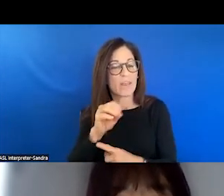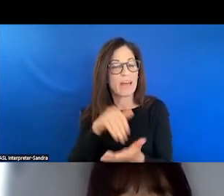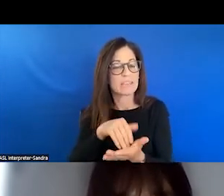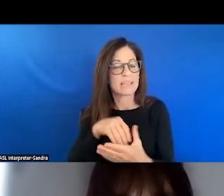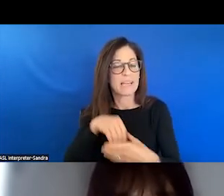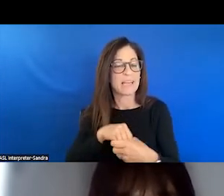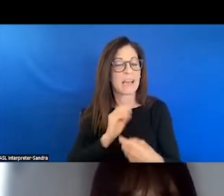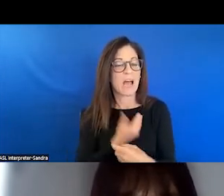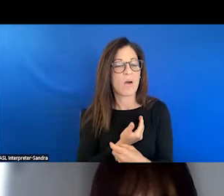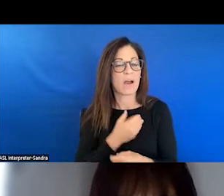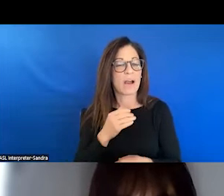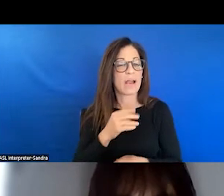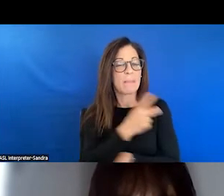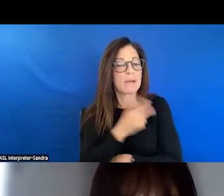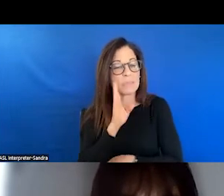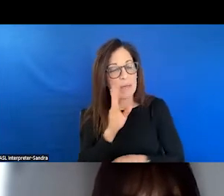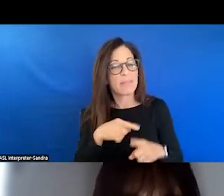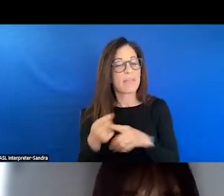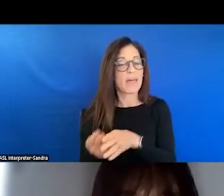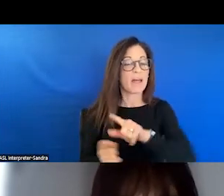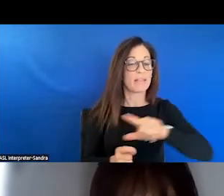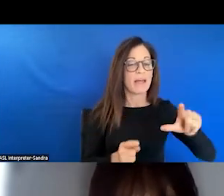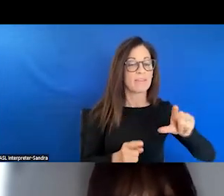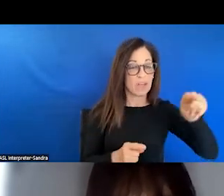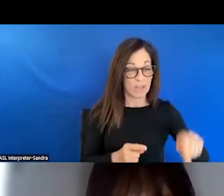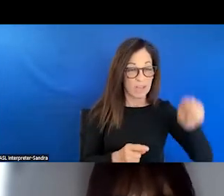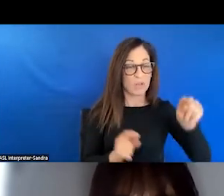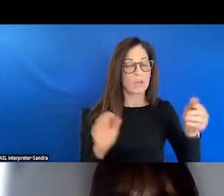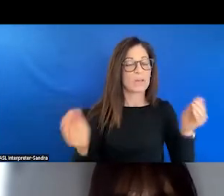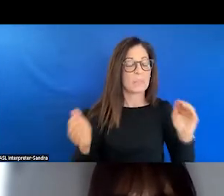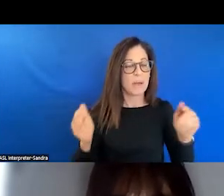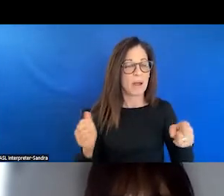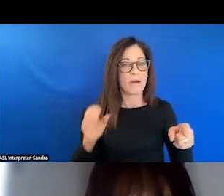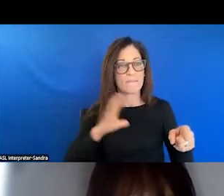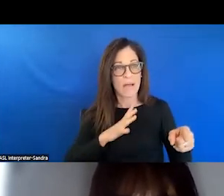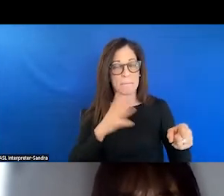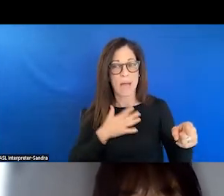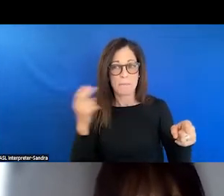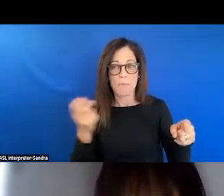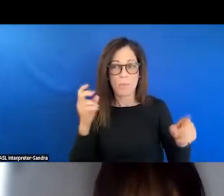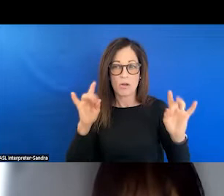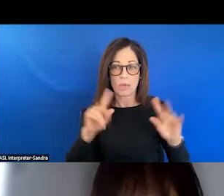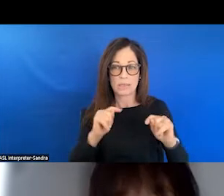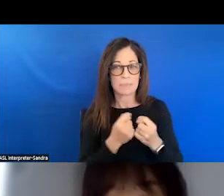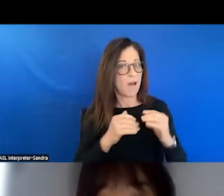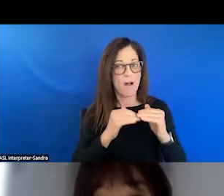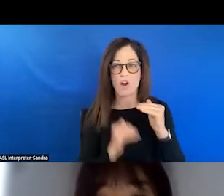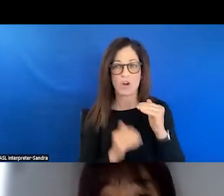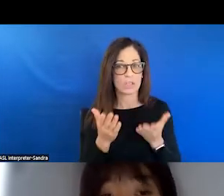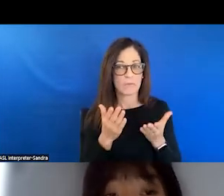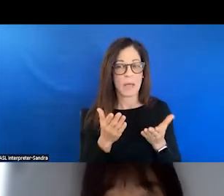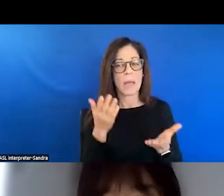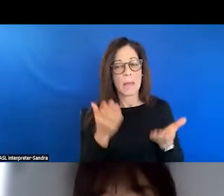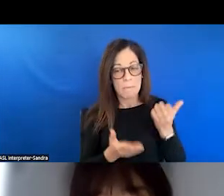the left-hand side, you will be able to compare and see, okay, my mobile crisis teams are under-serving, so maybe I should